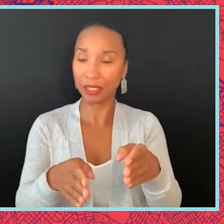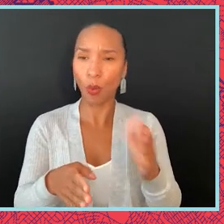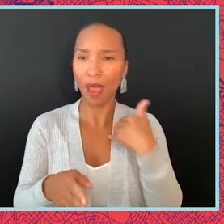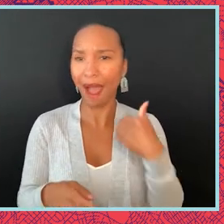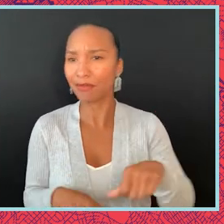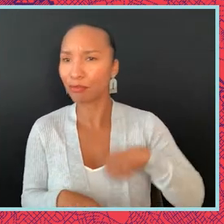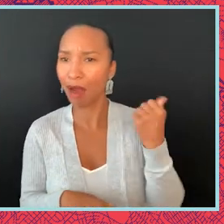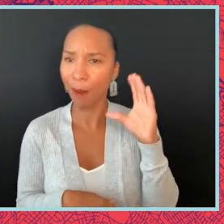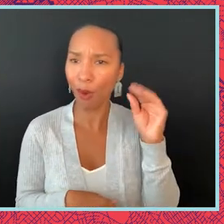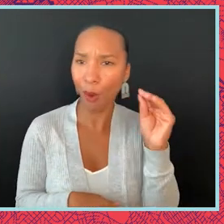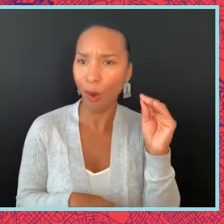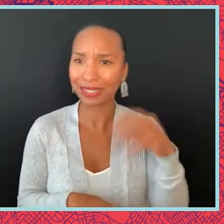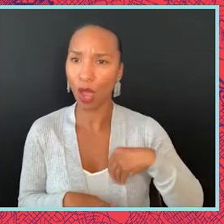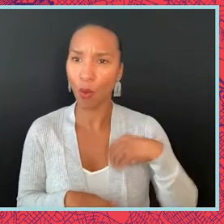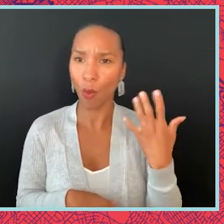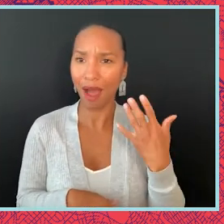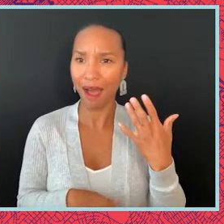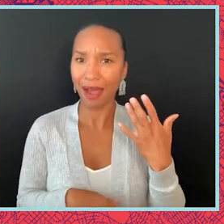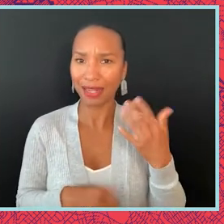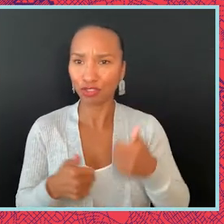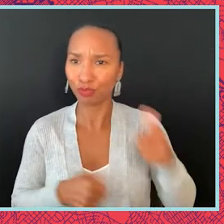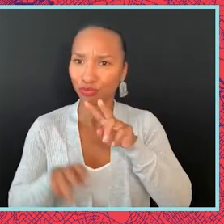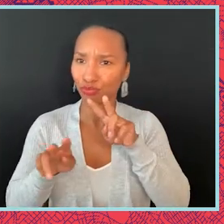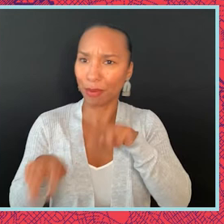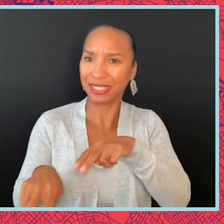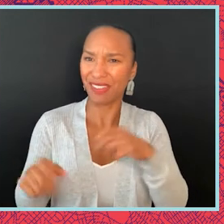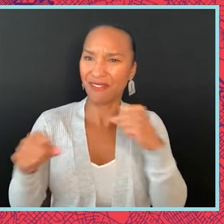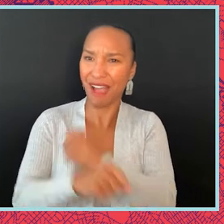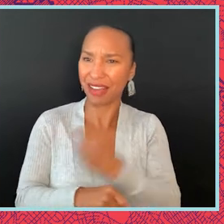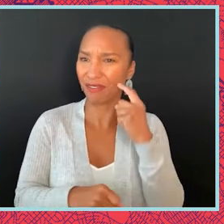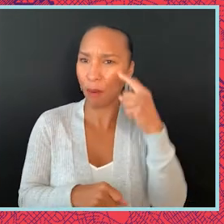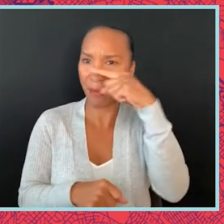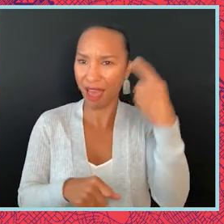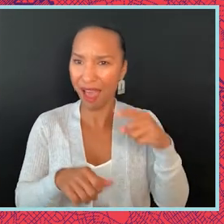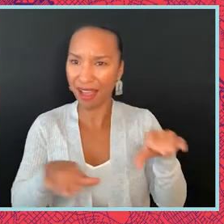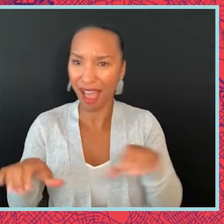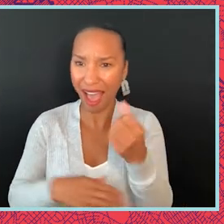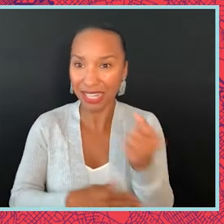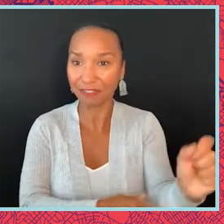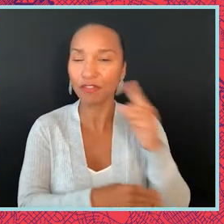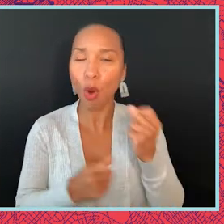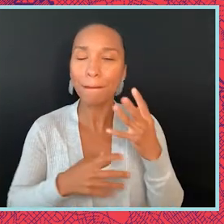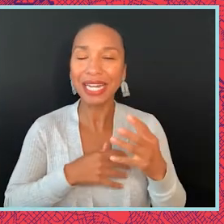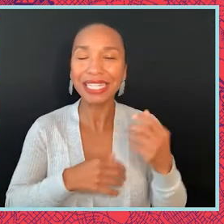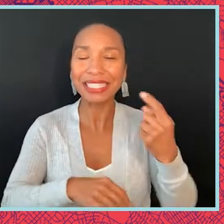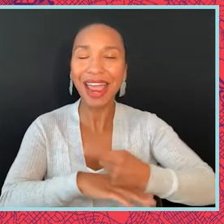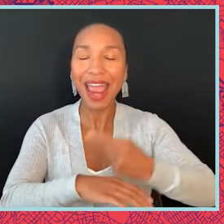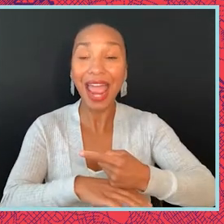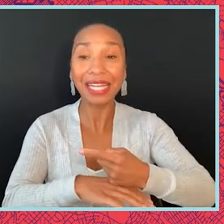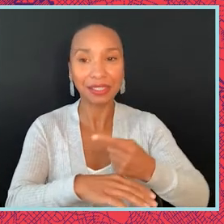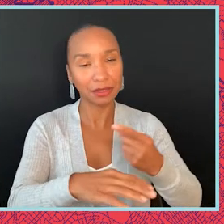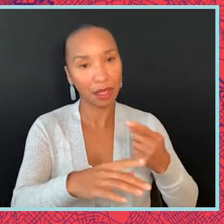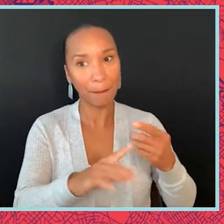Proud Boys and white supremacists fighting with black activists for days leading up to January